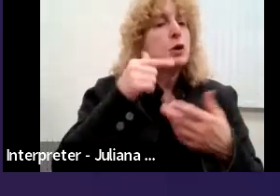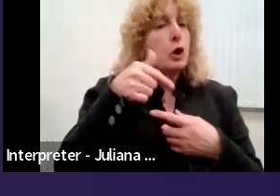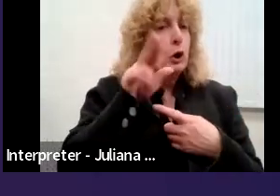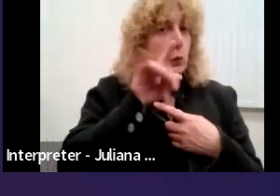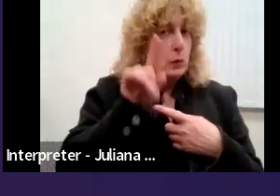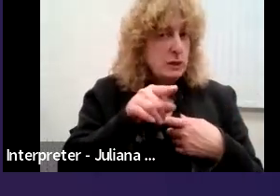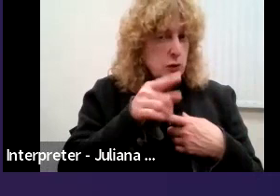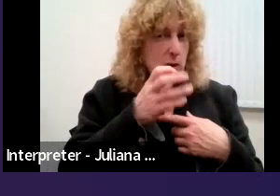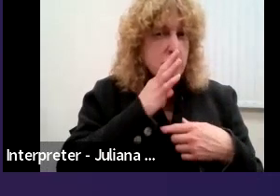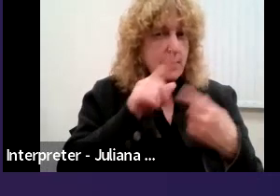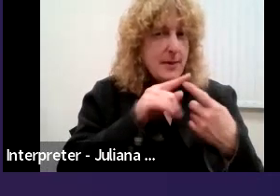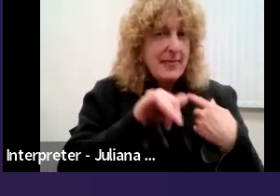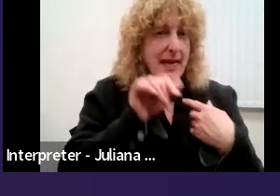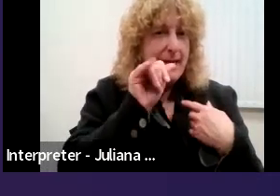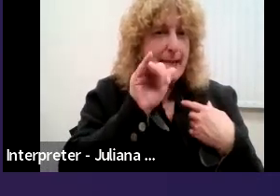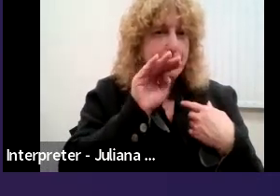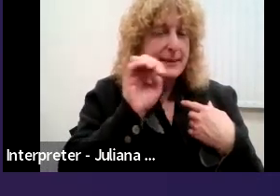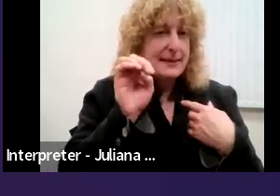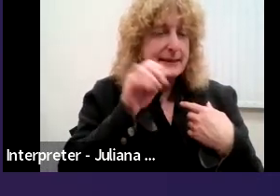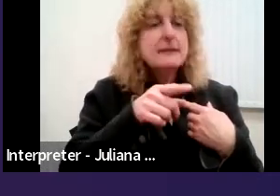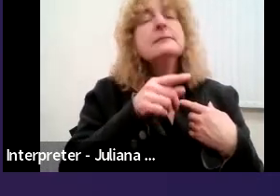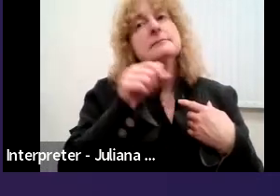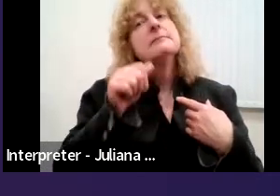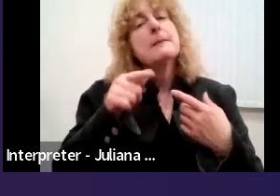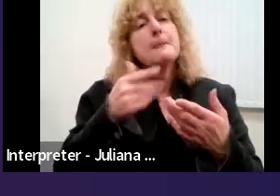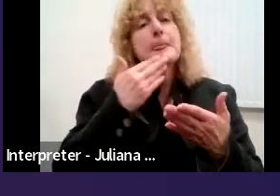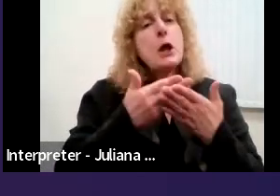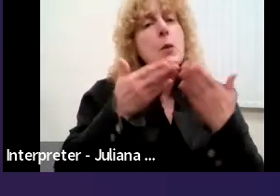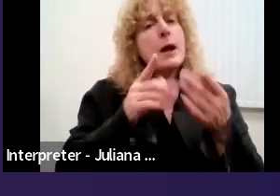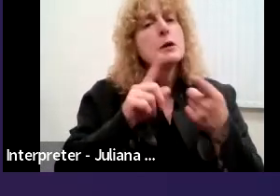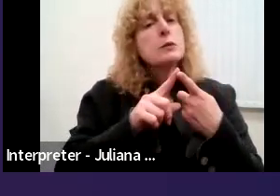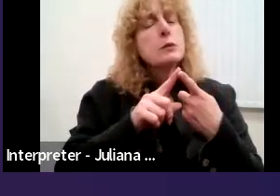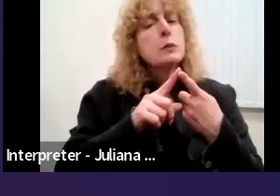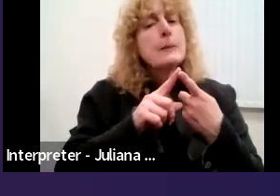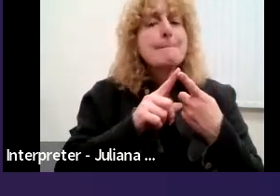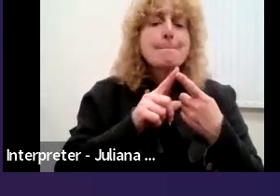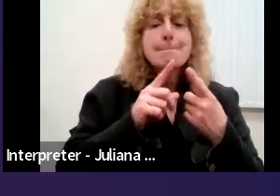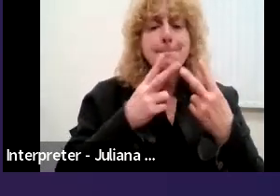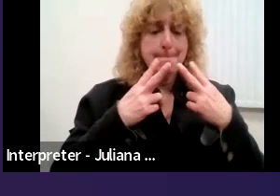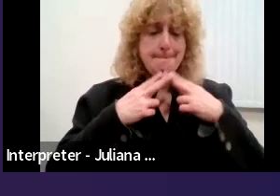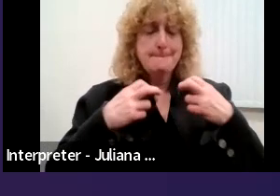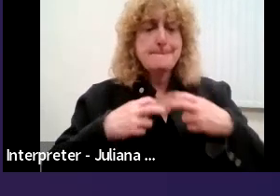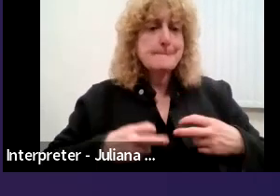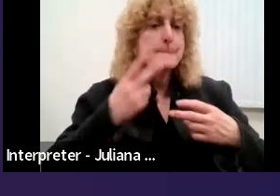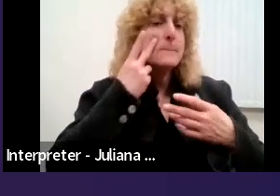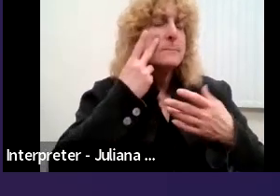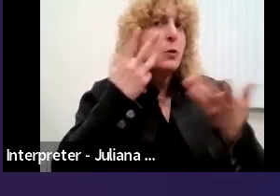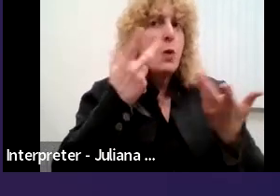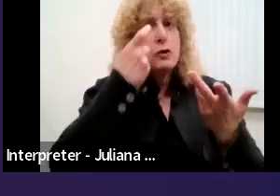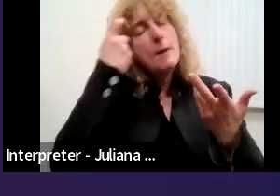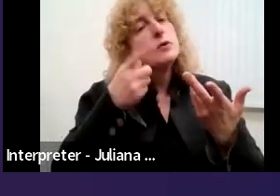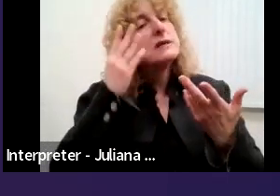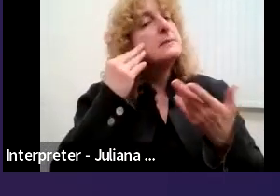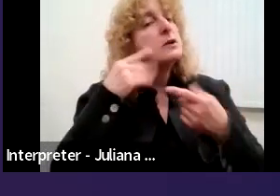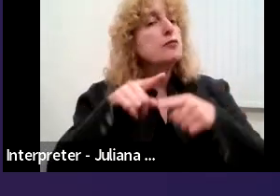quick. Yeah, it is a good way of just kind of taking a look at the trauma that you may have experienced